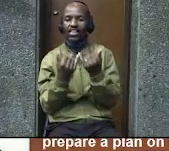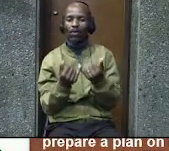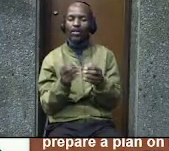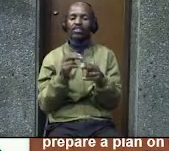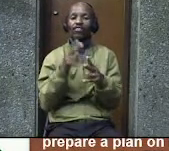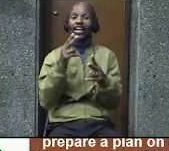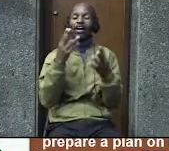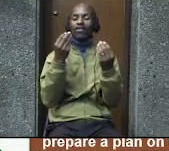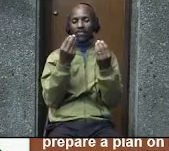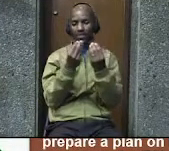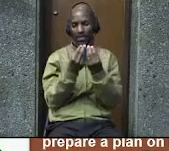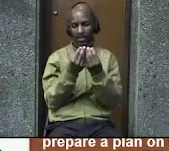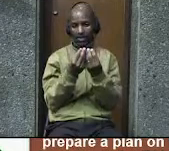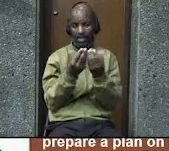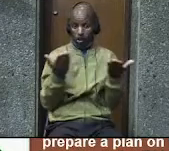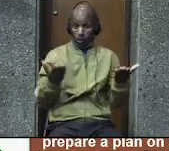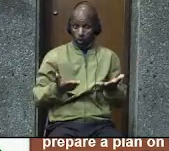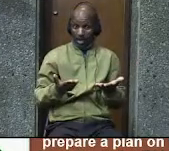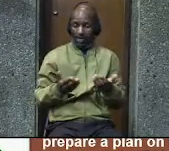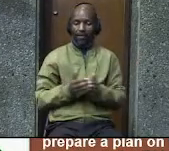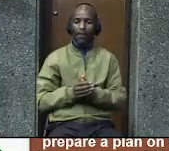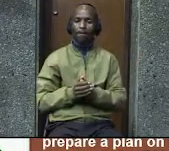final mandate. That is where